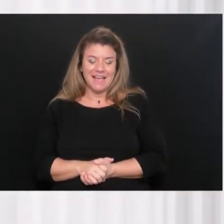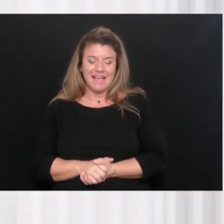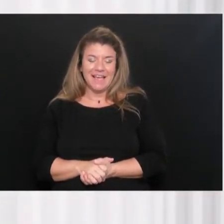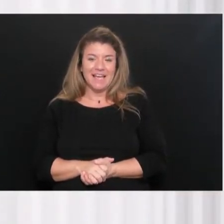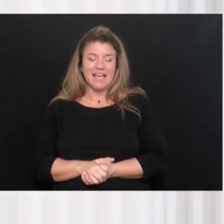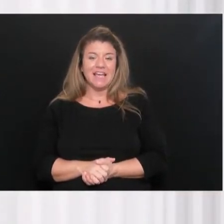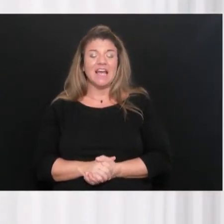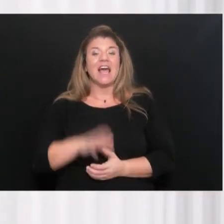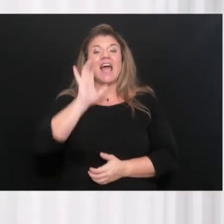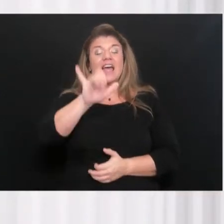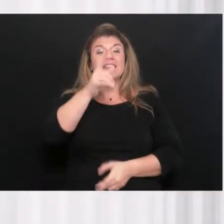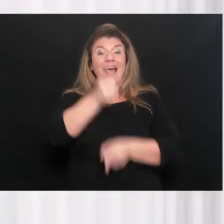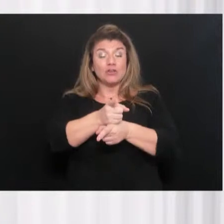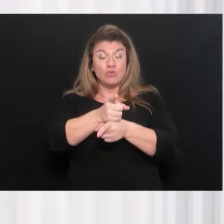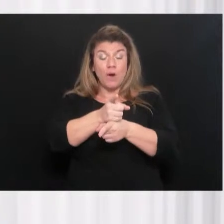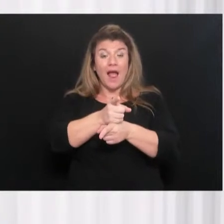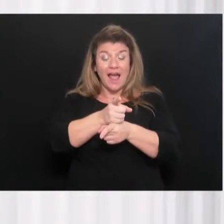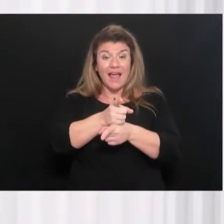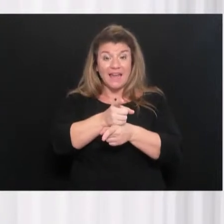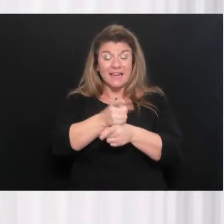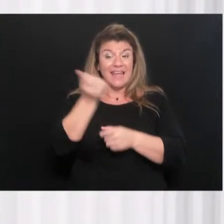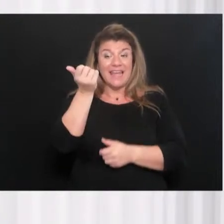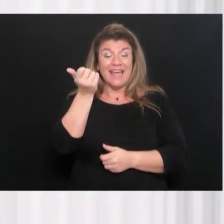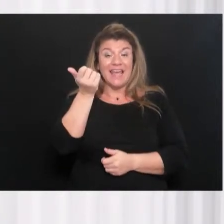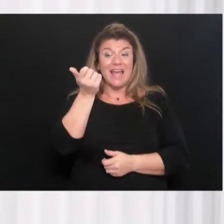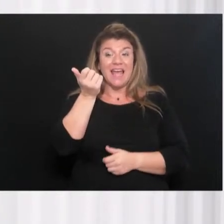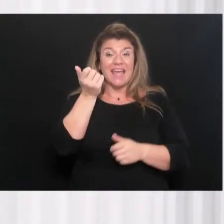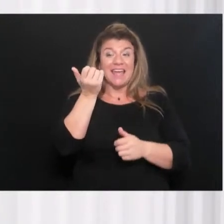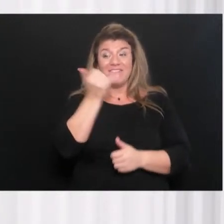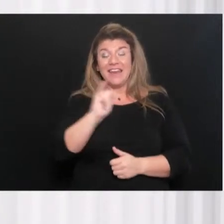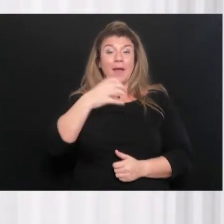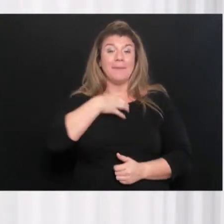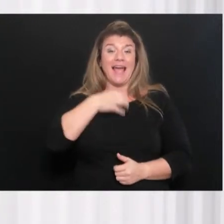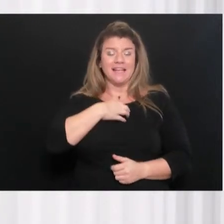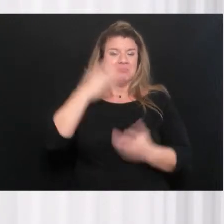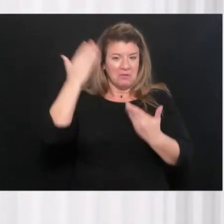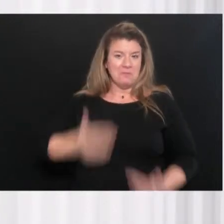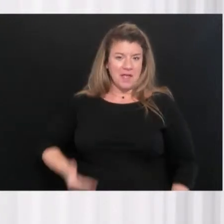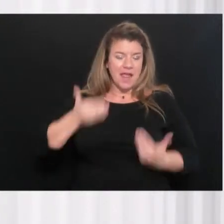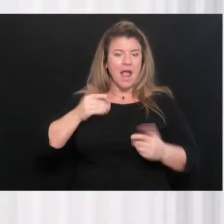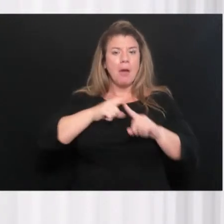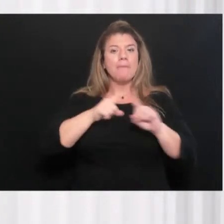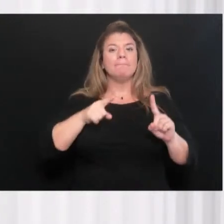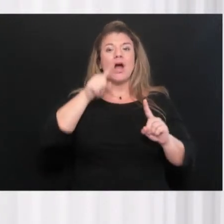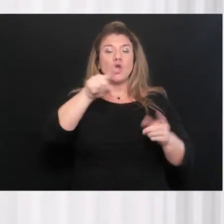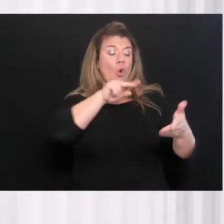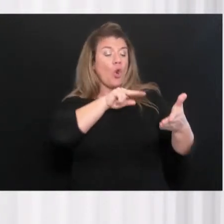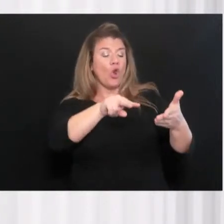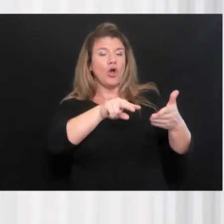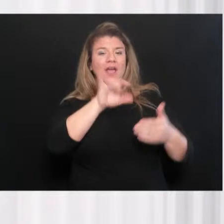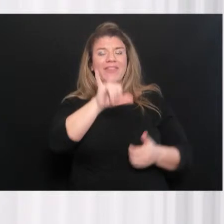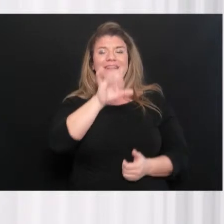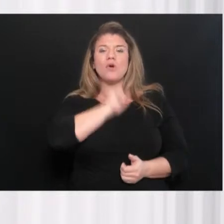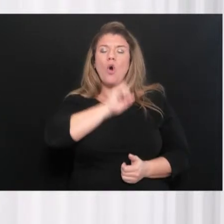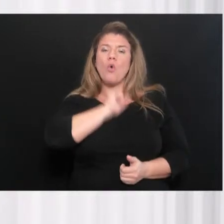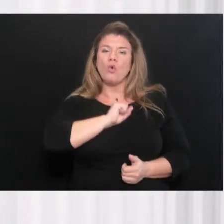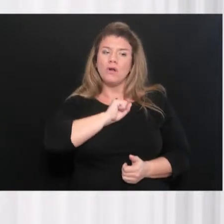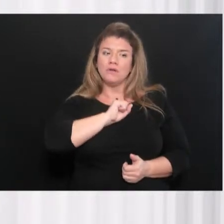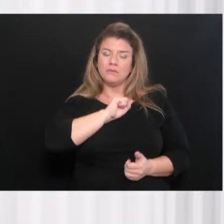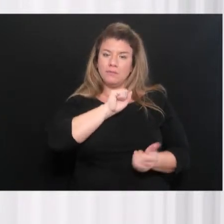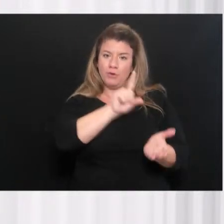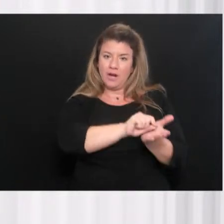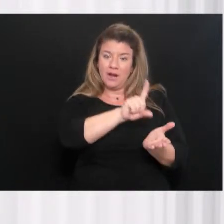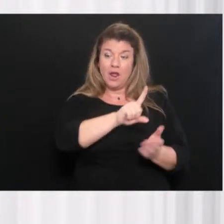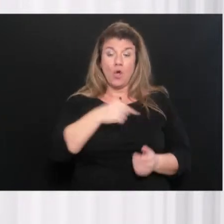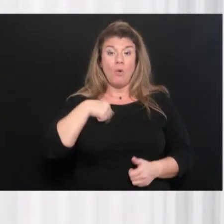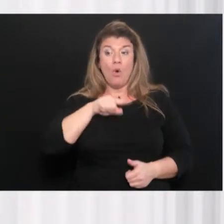So that's right. If anyone's to blame, it's me. But I think the version you're looking at, June, is an older version. The version that was